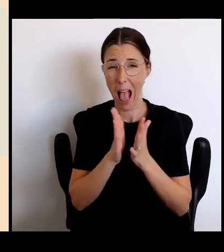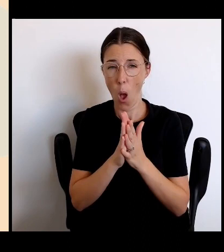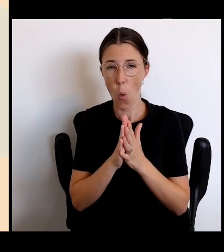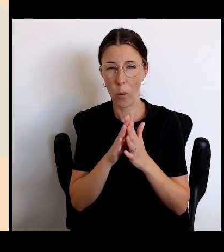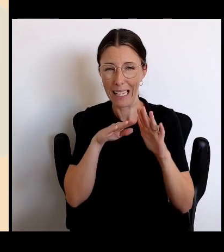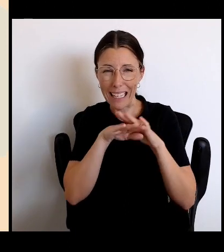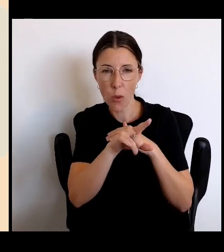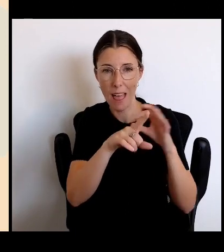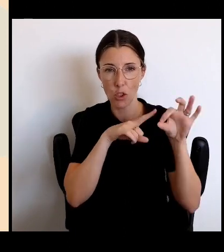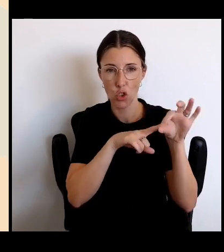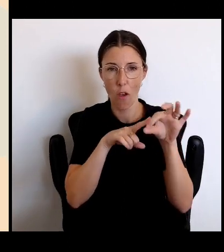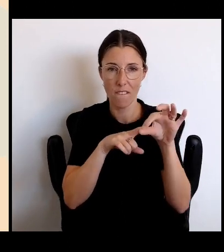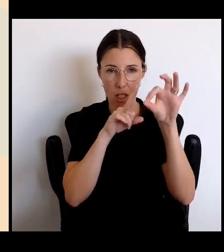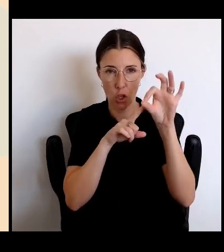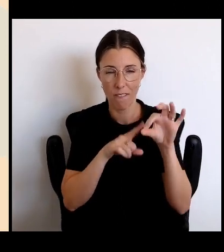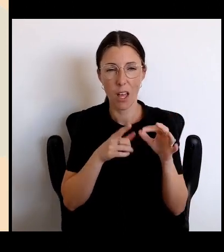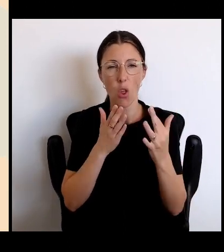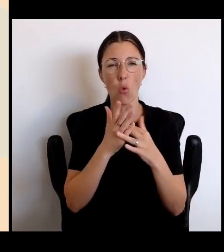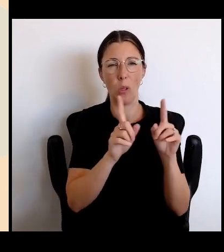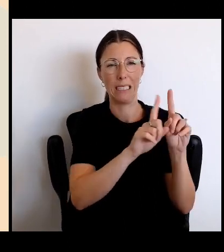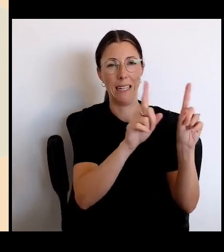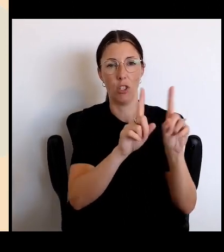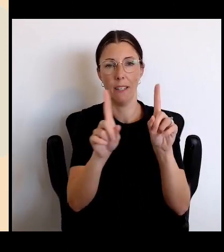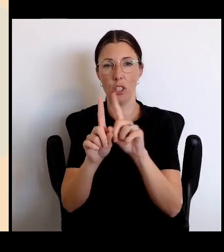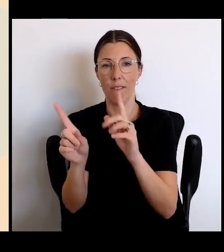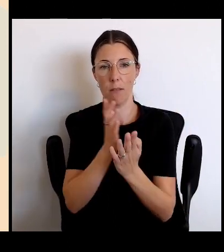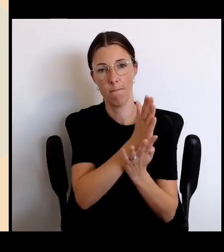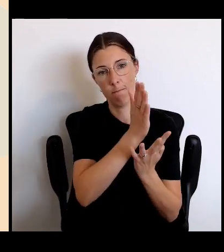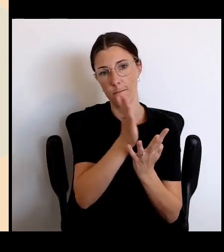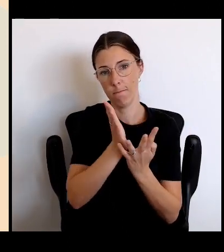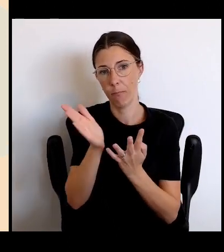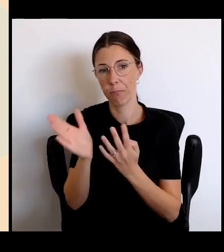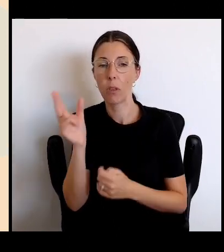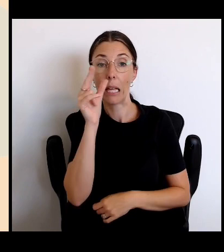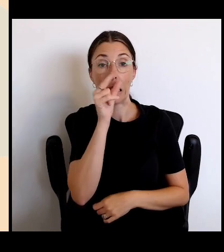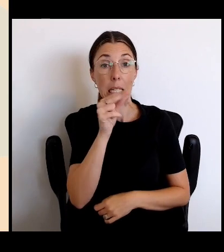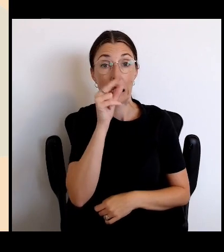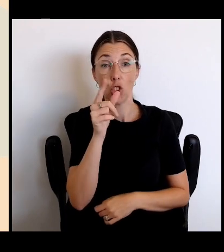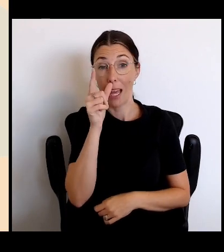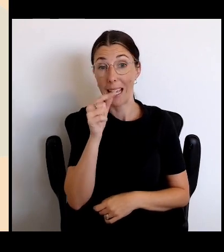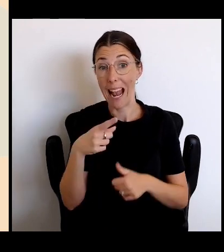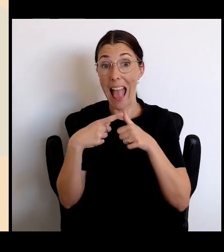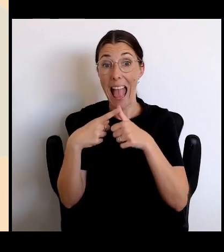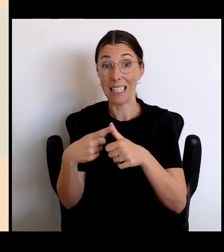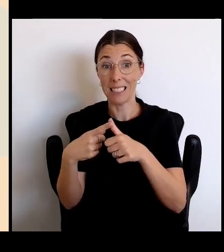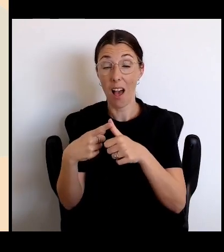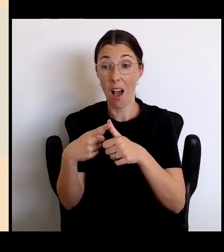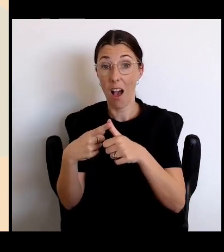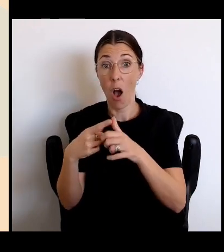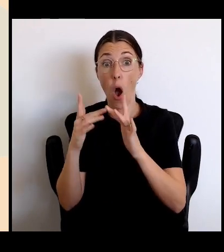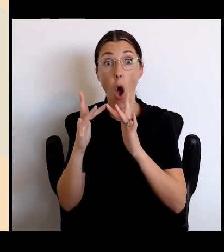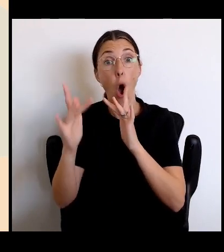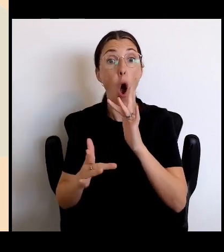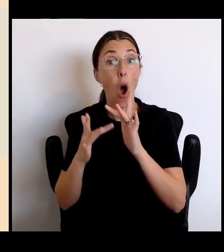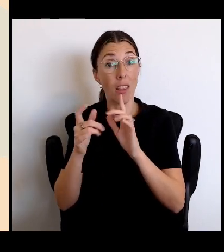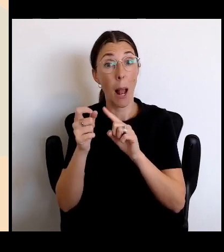call multi-modes, so that teenagers were able to do the survey by online panels, which is a pretty typical way